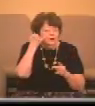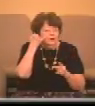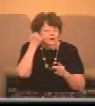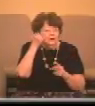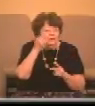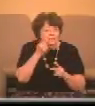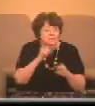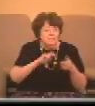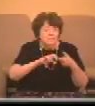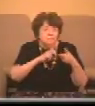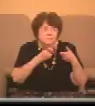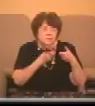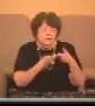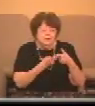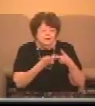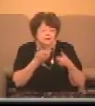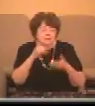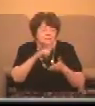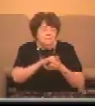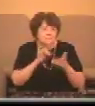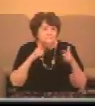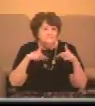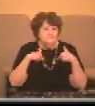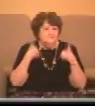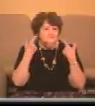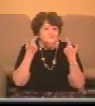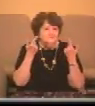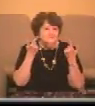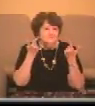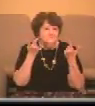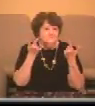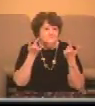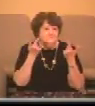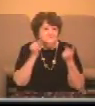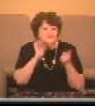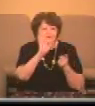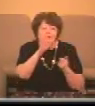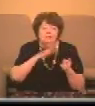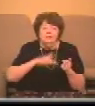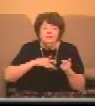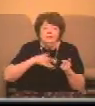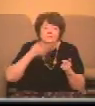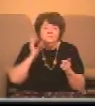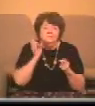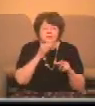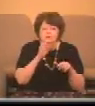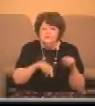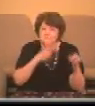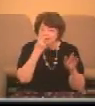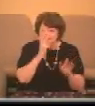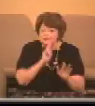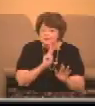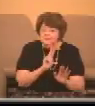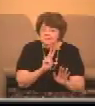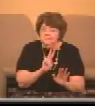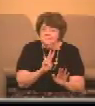And what if trials of this life are your mercies